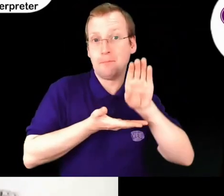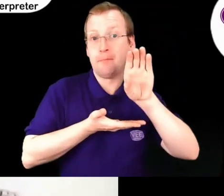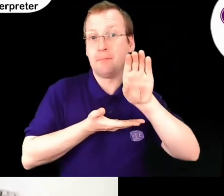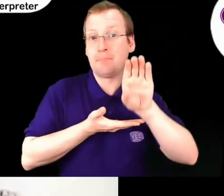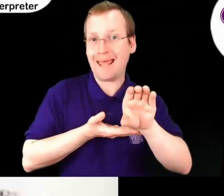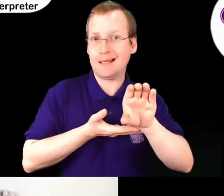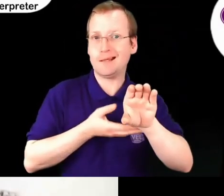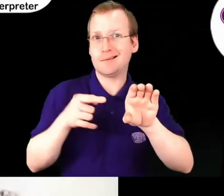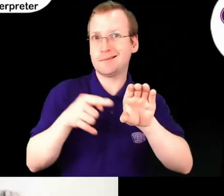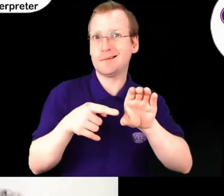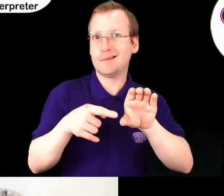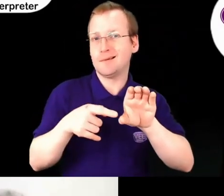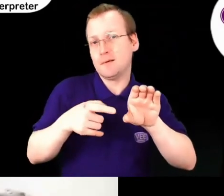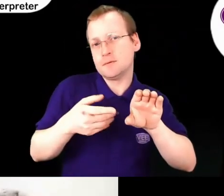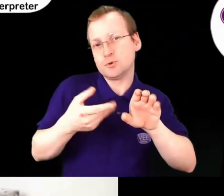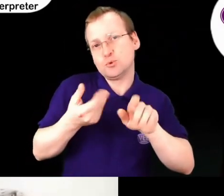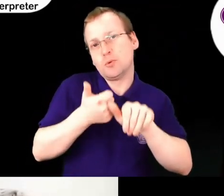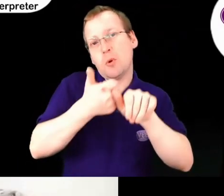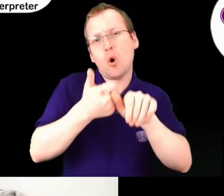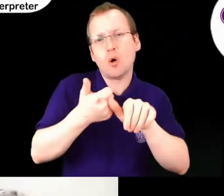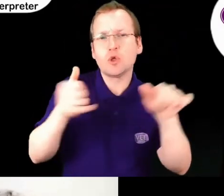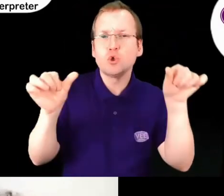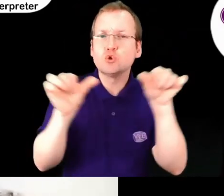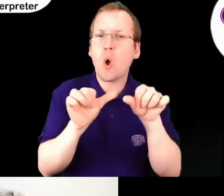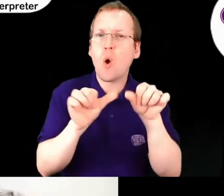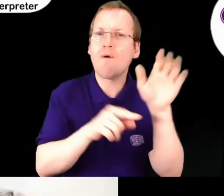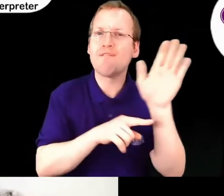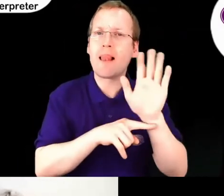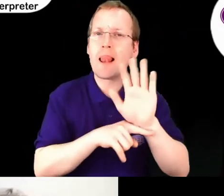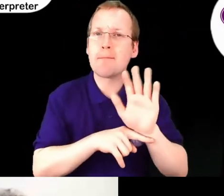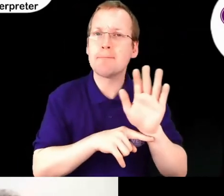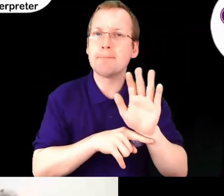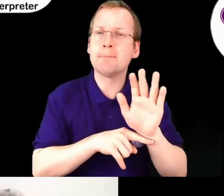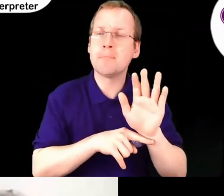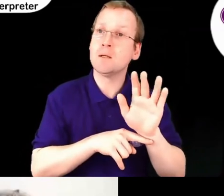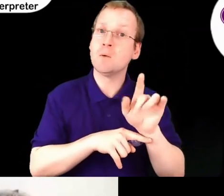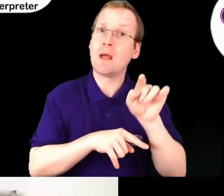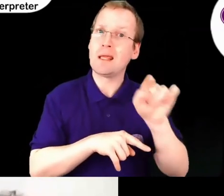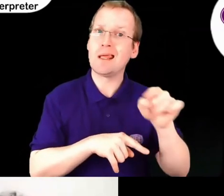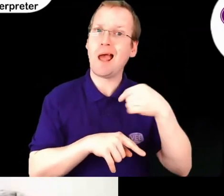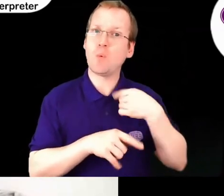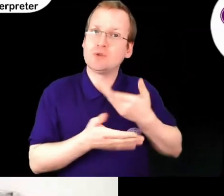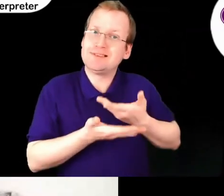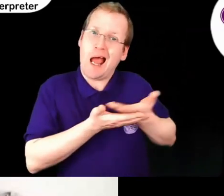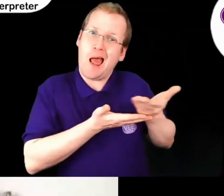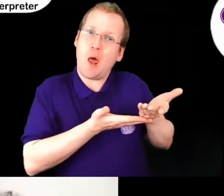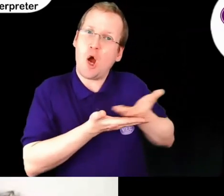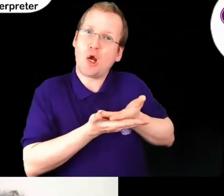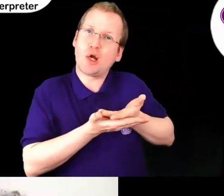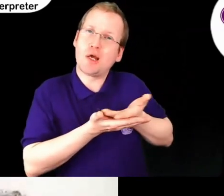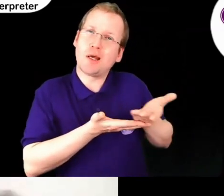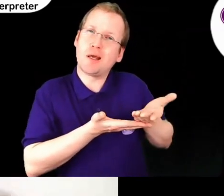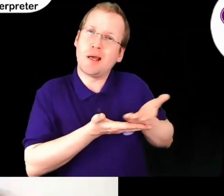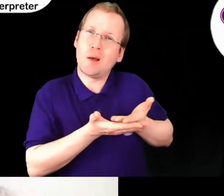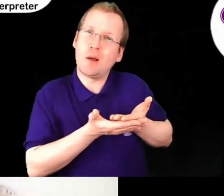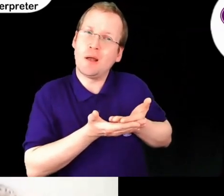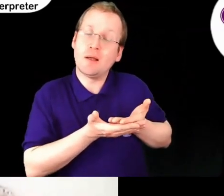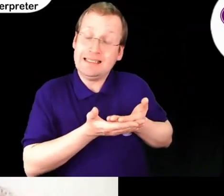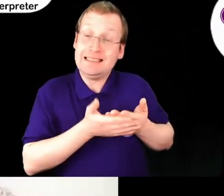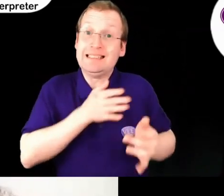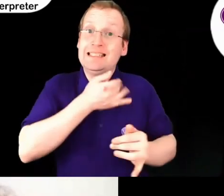possibility of a short kind of film where he and I would dialogue with each other. And